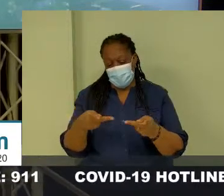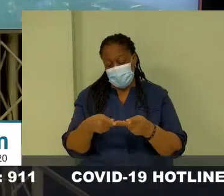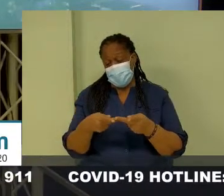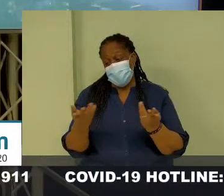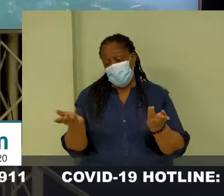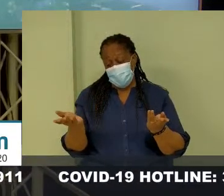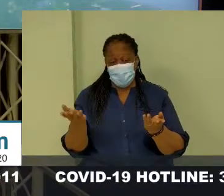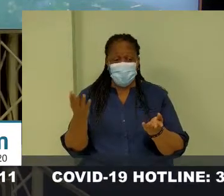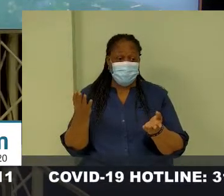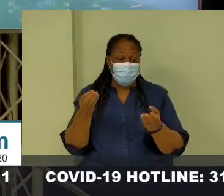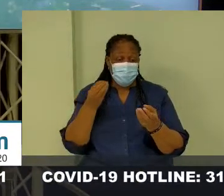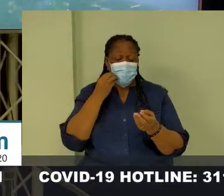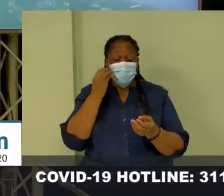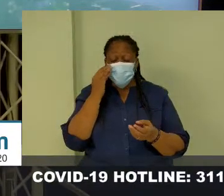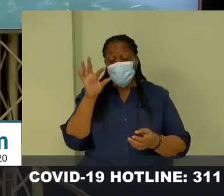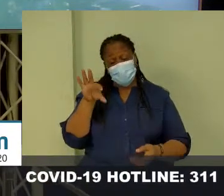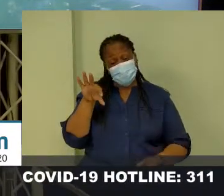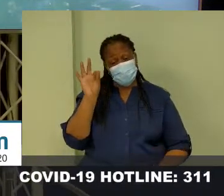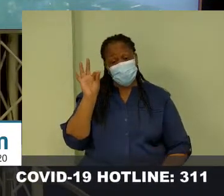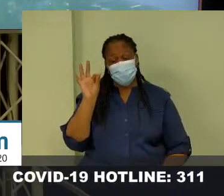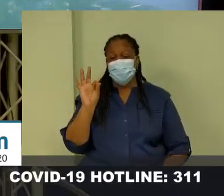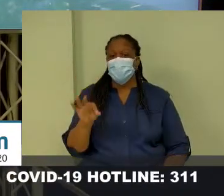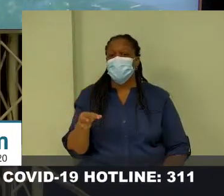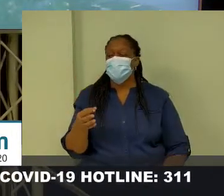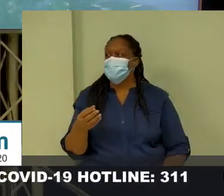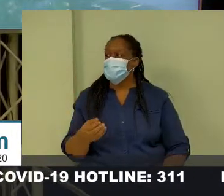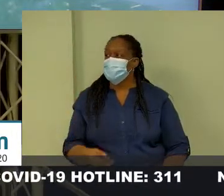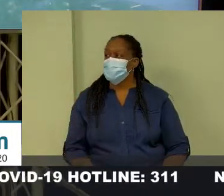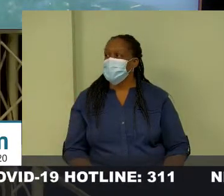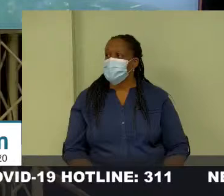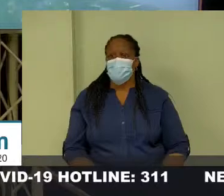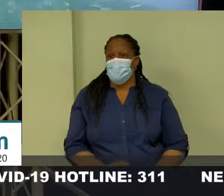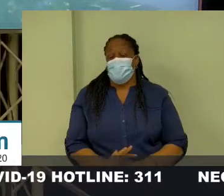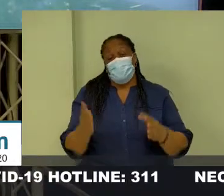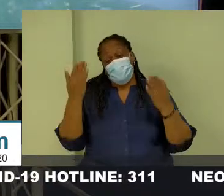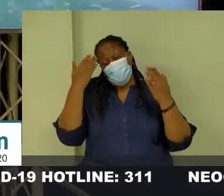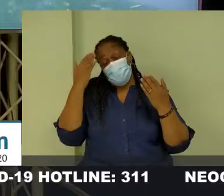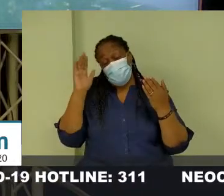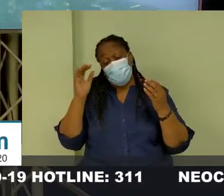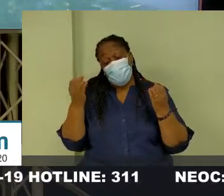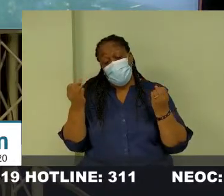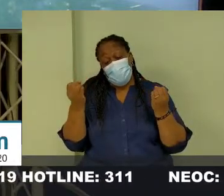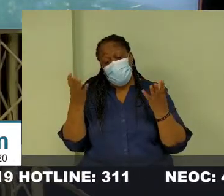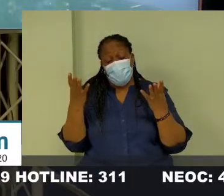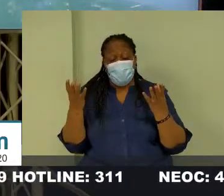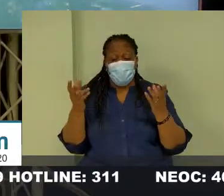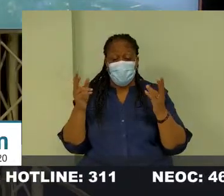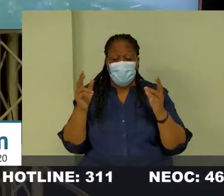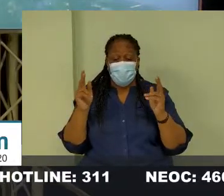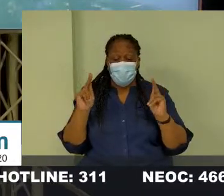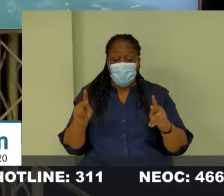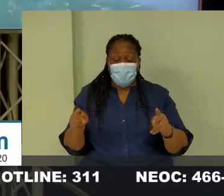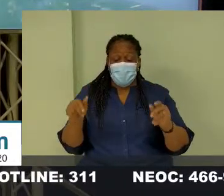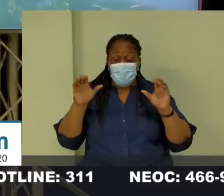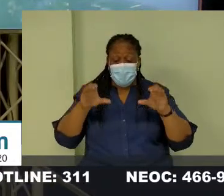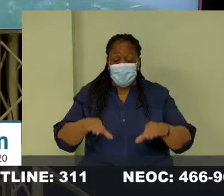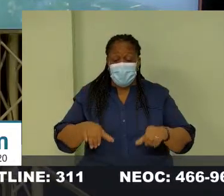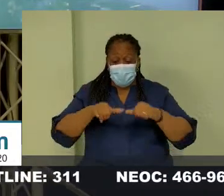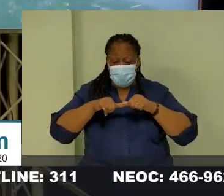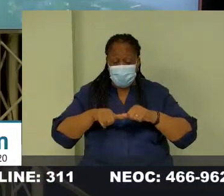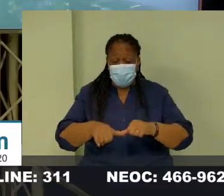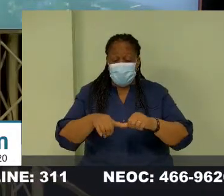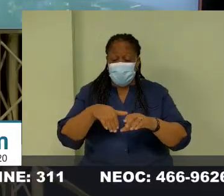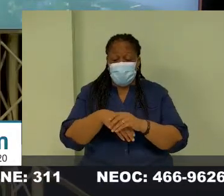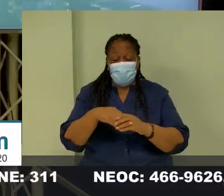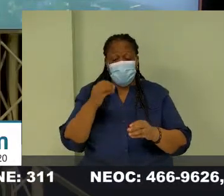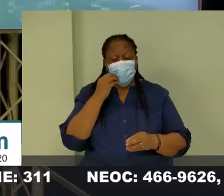hotels. And so I really do not know the capacity at the branded hotels, Mr. Mr. Williams,